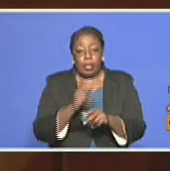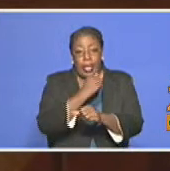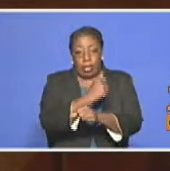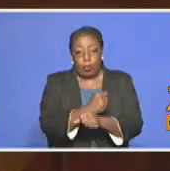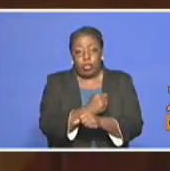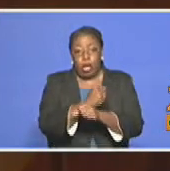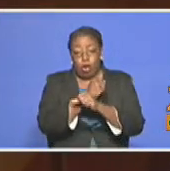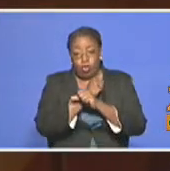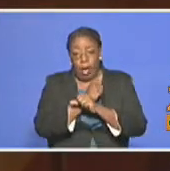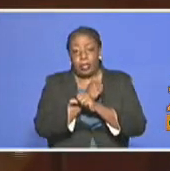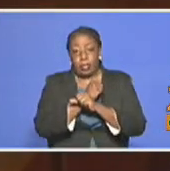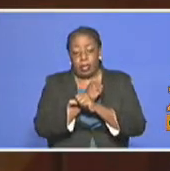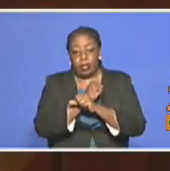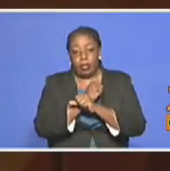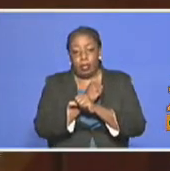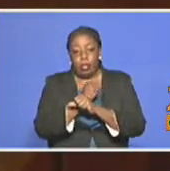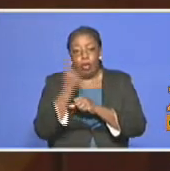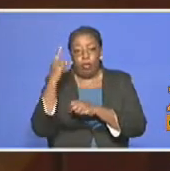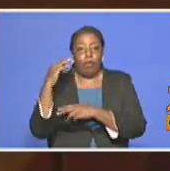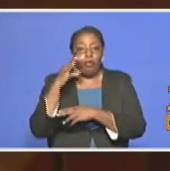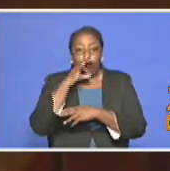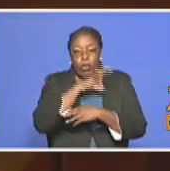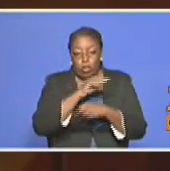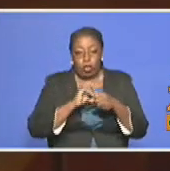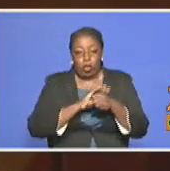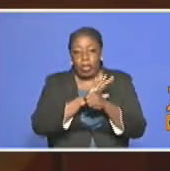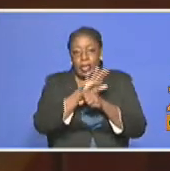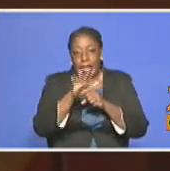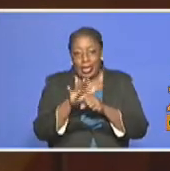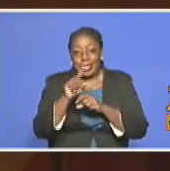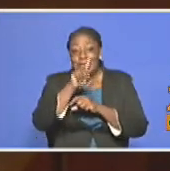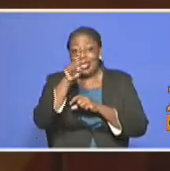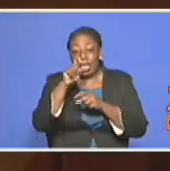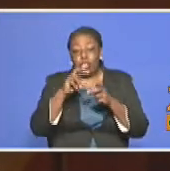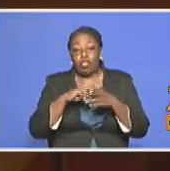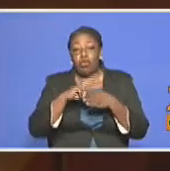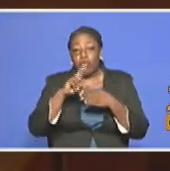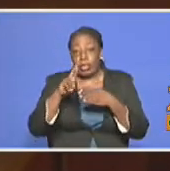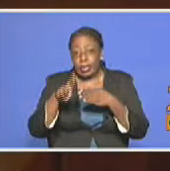arrested with reference to fraudulent COVID-19 test results.